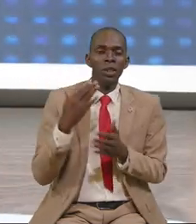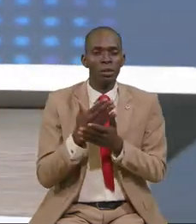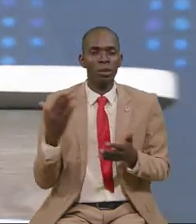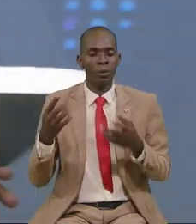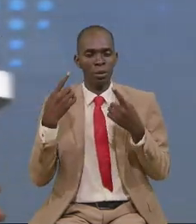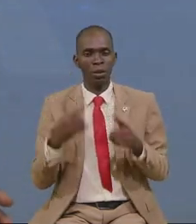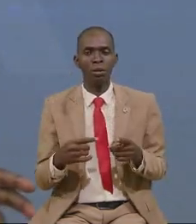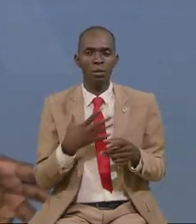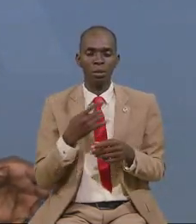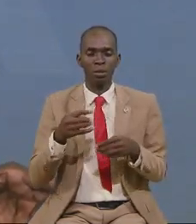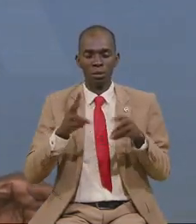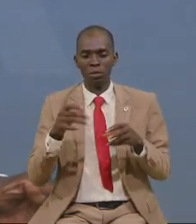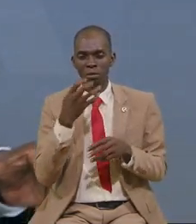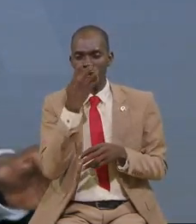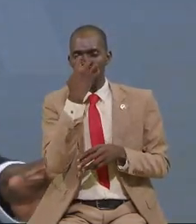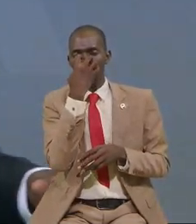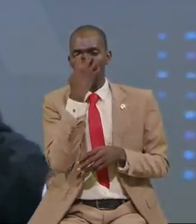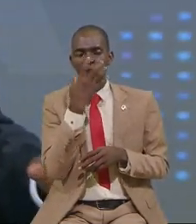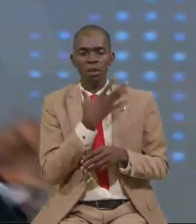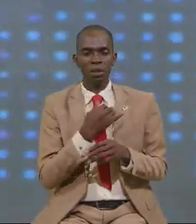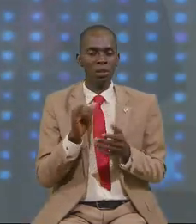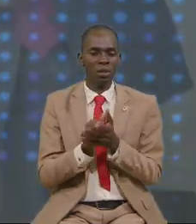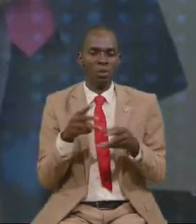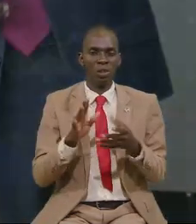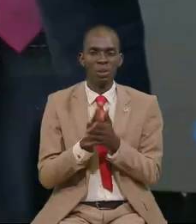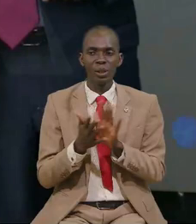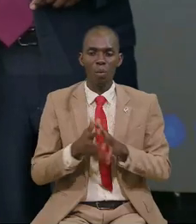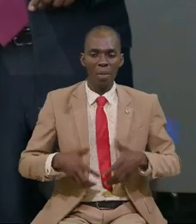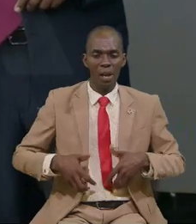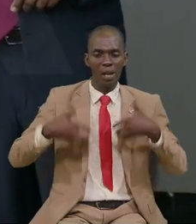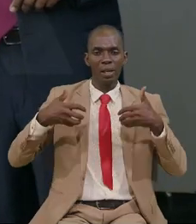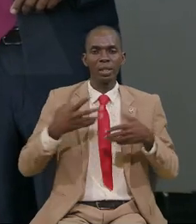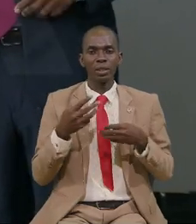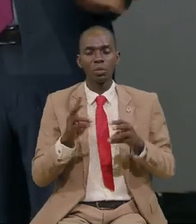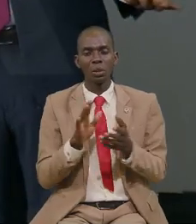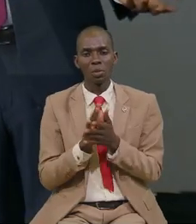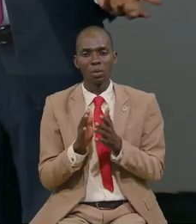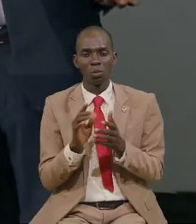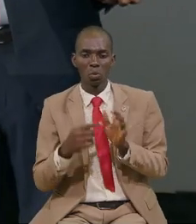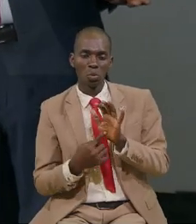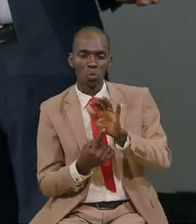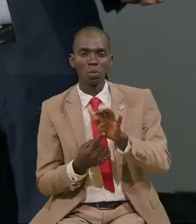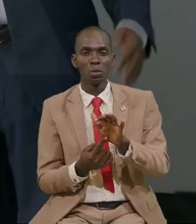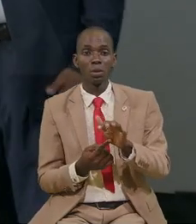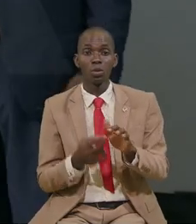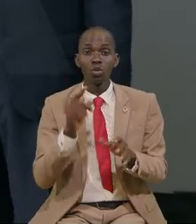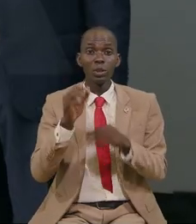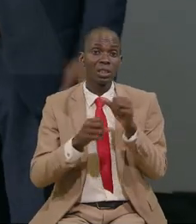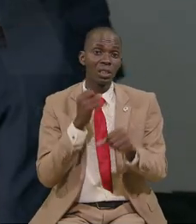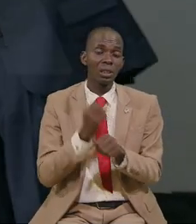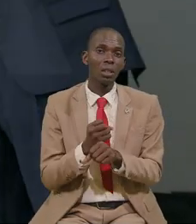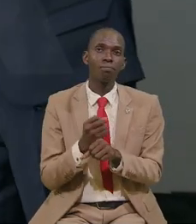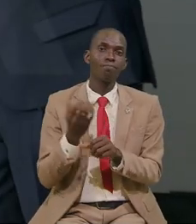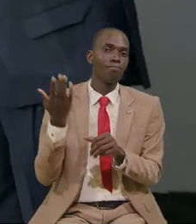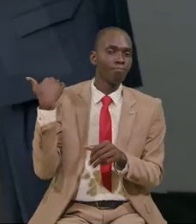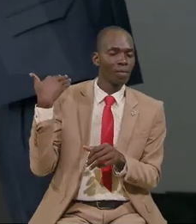they frown, and the way they get angry, and the way they react, 20 years have come and gone.